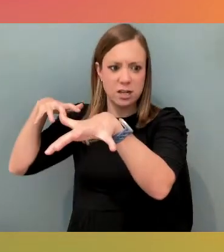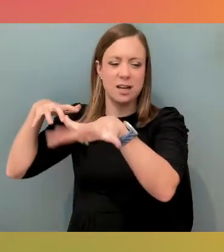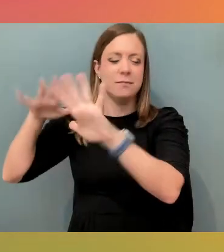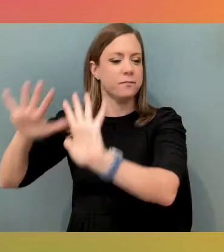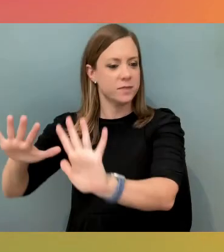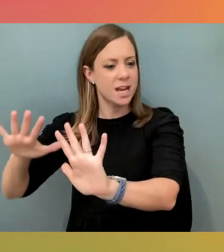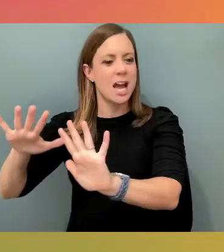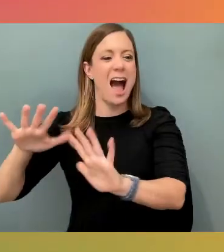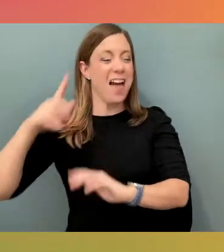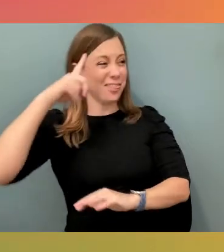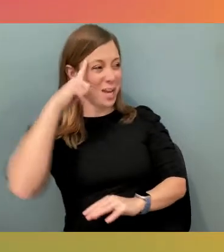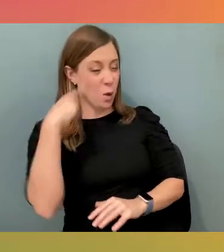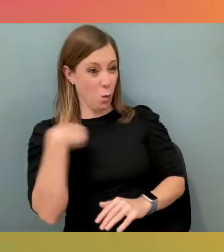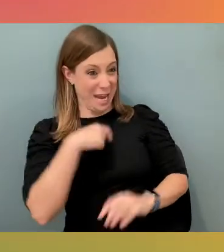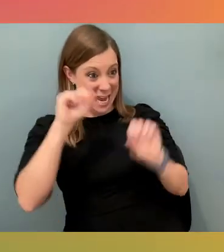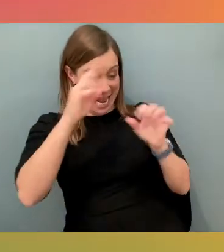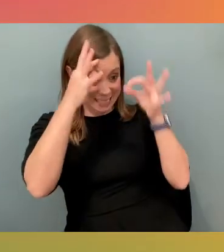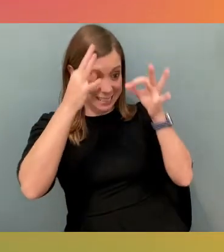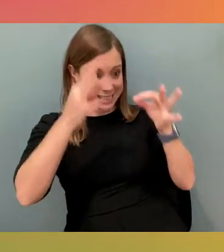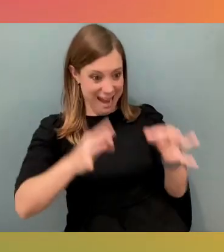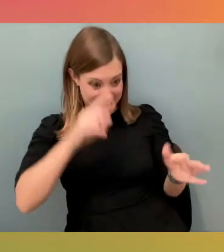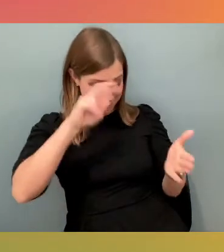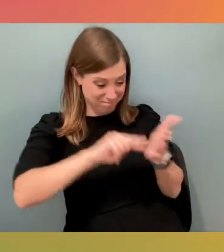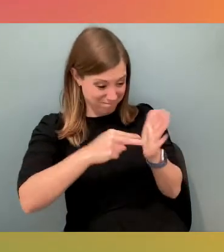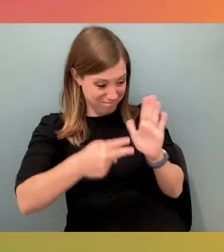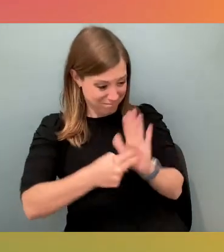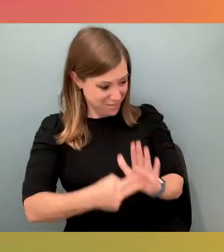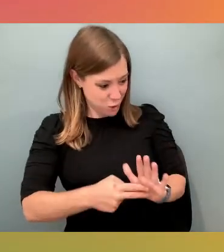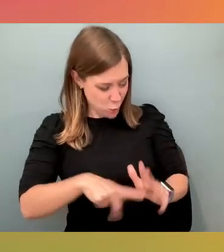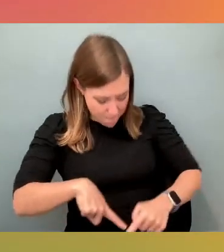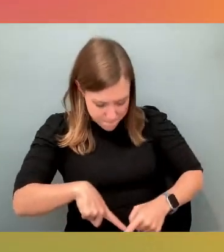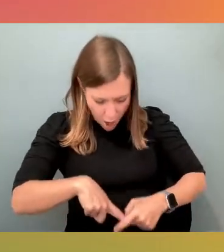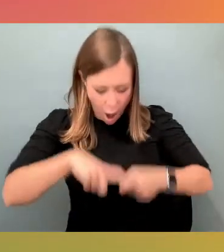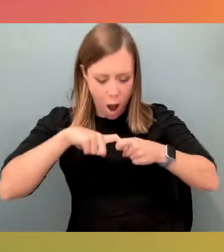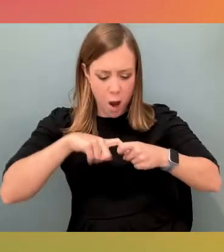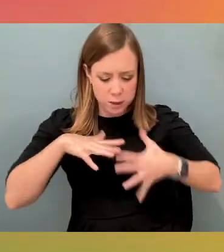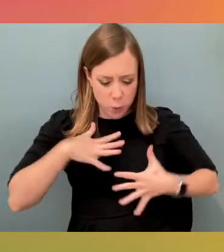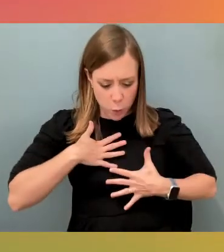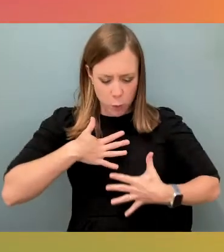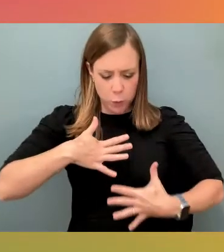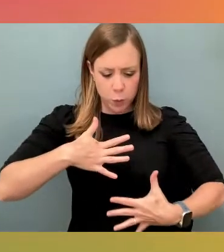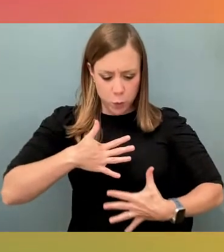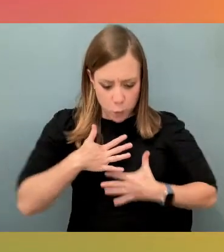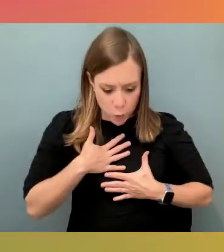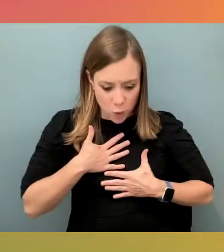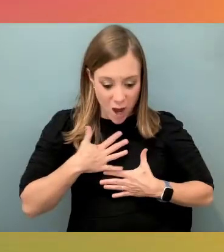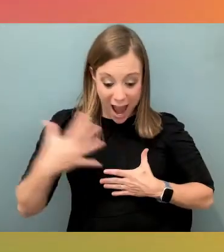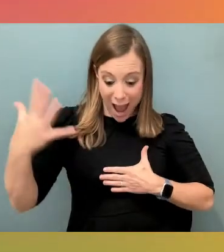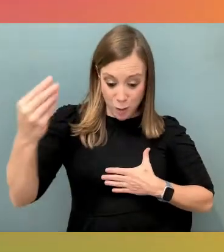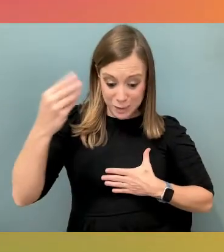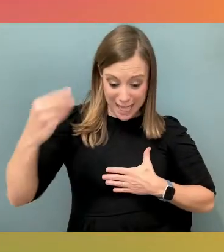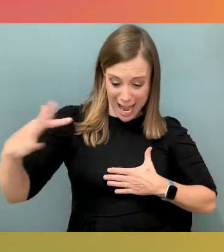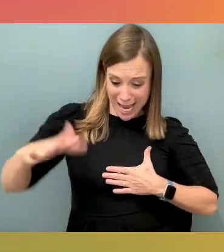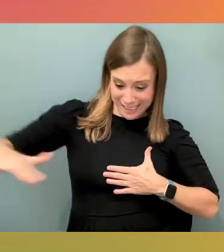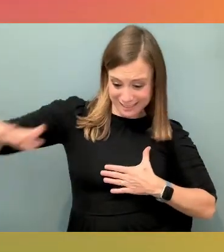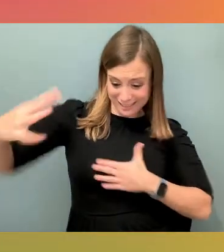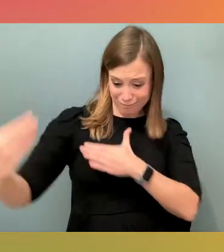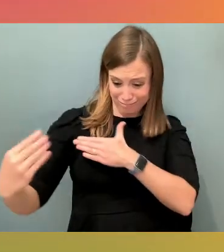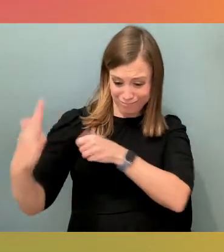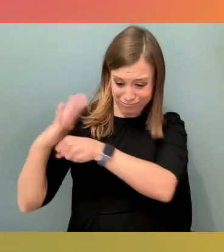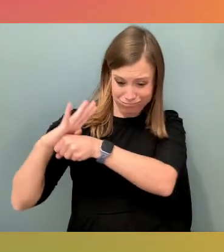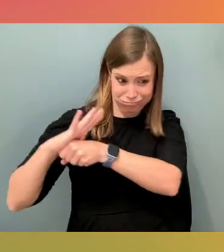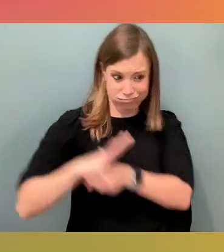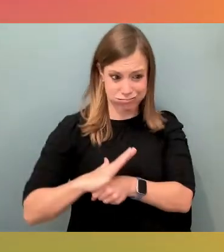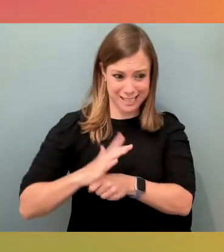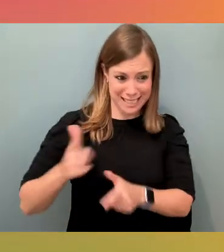need to. Sometimes the outside world is really rushing us and putting pressure on us to speed through the day, but it's so important, and we'll be able to